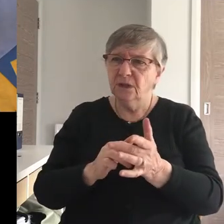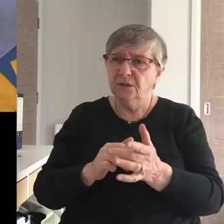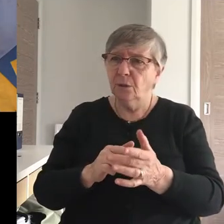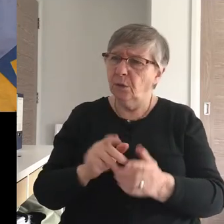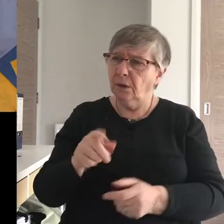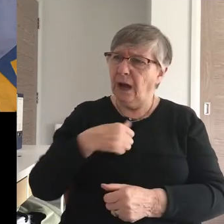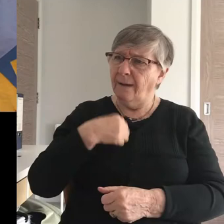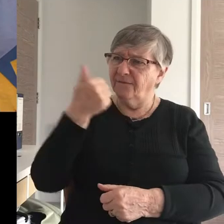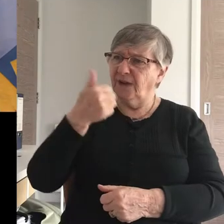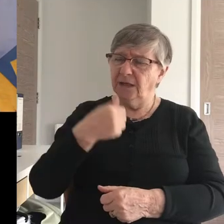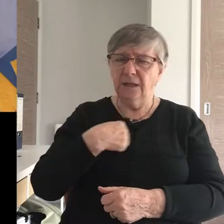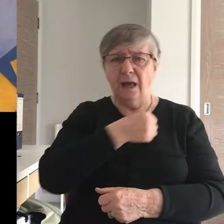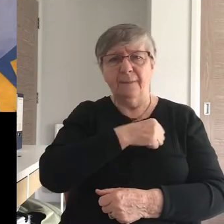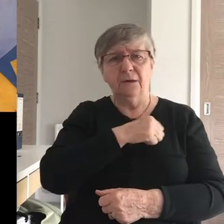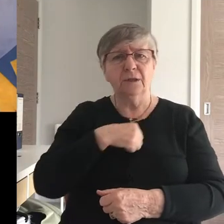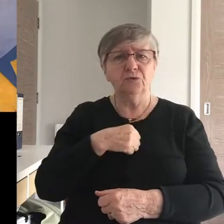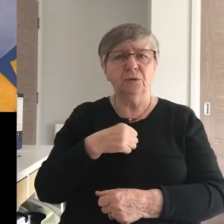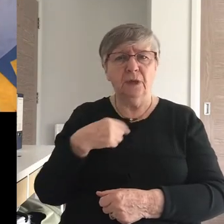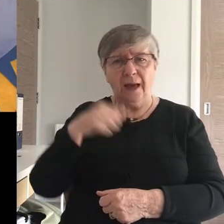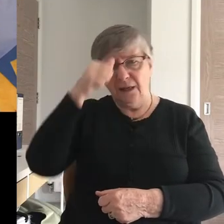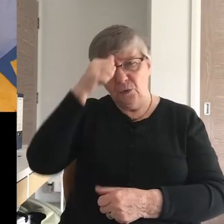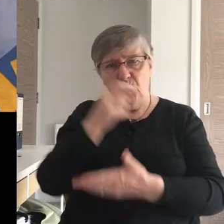need to. I'm already a Christian.